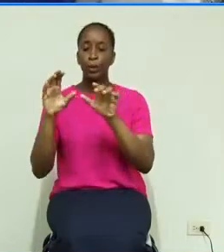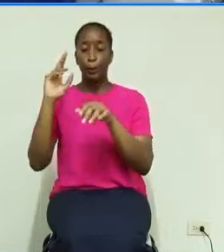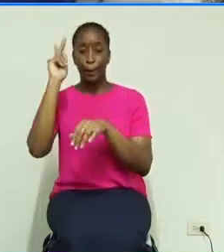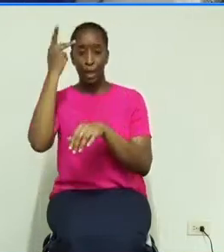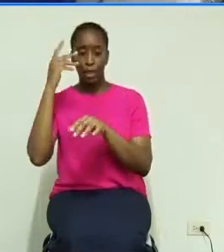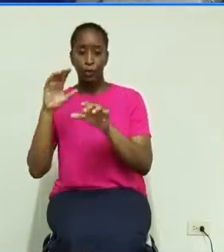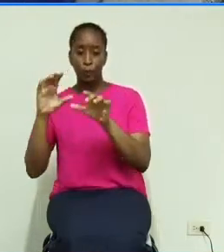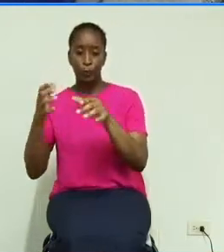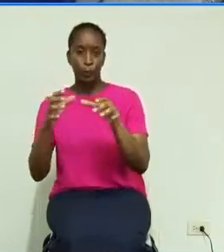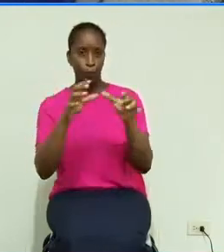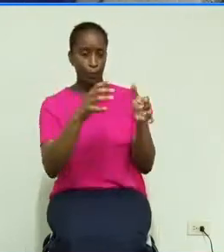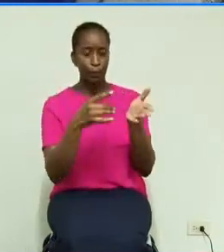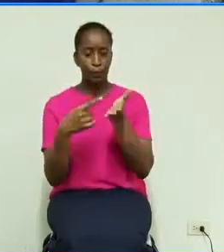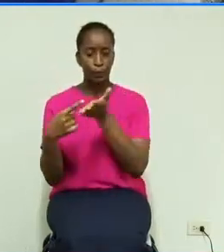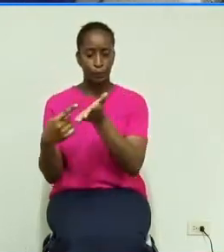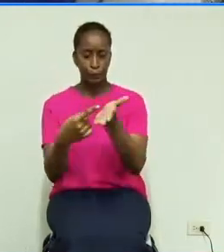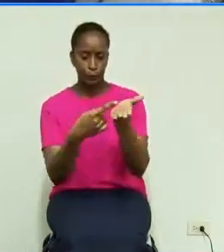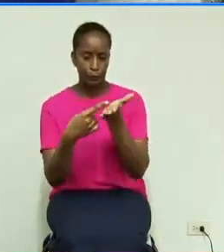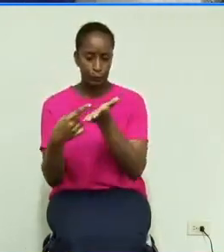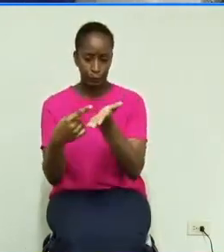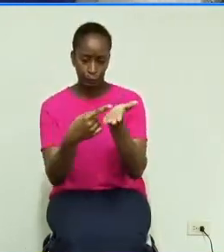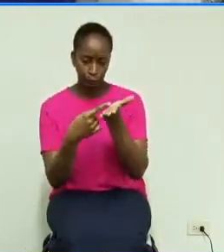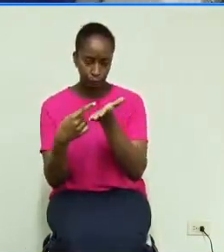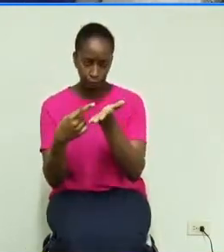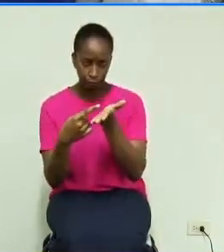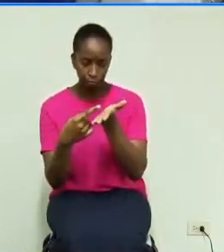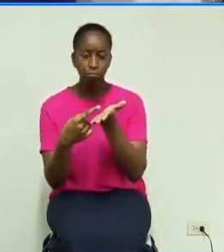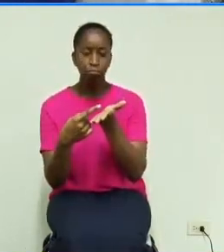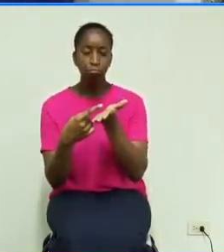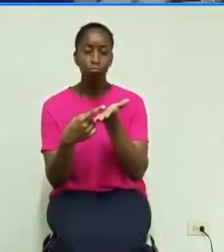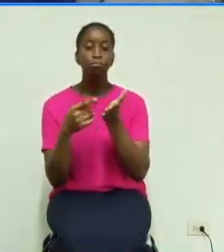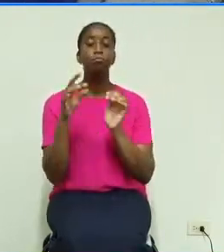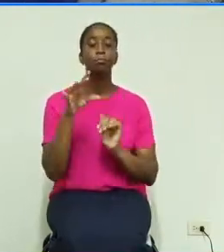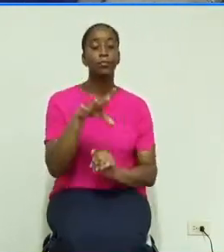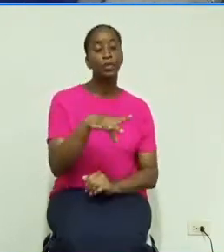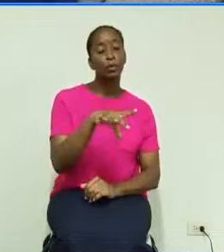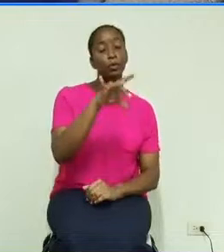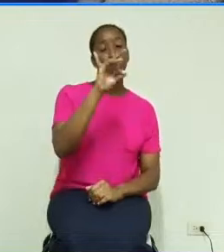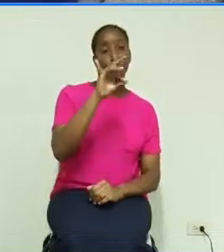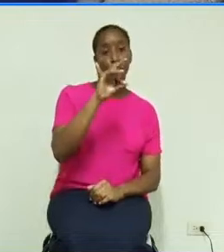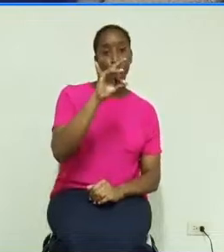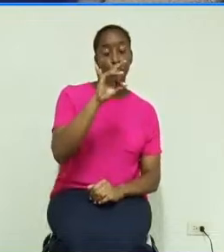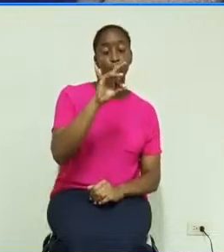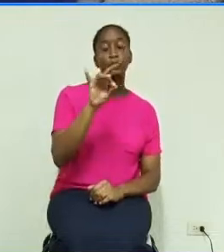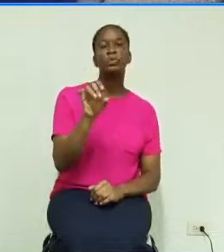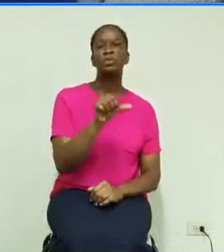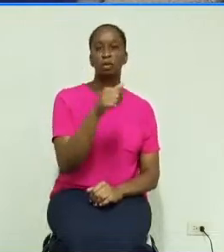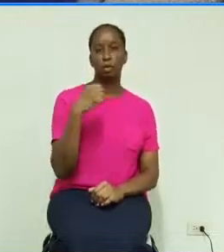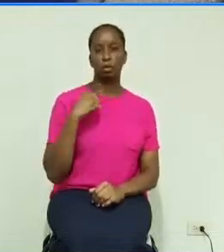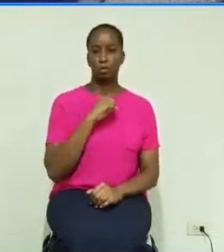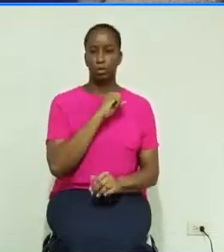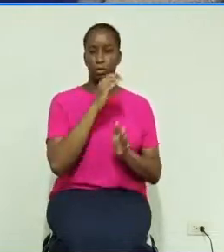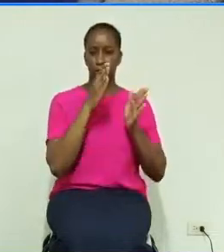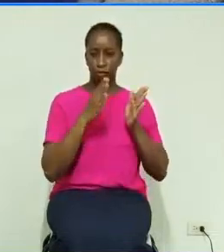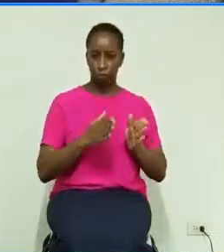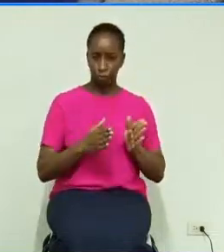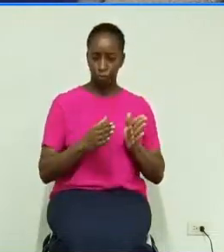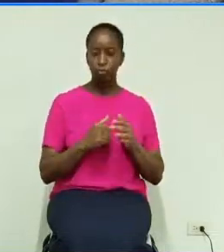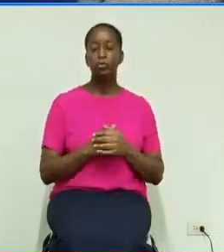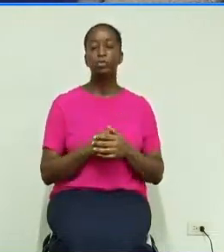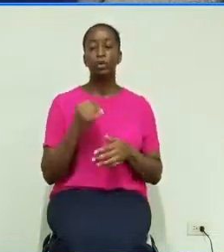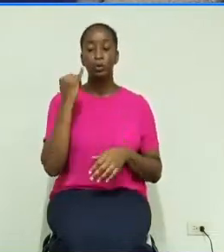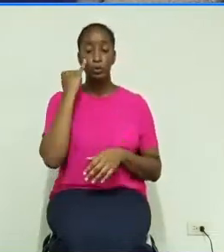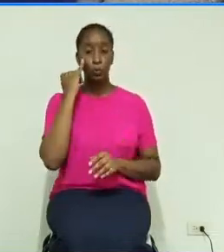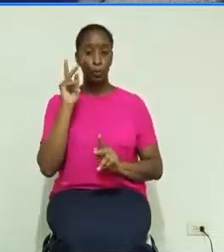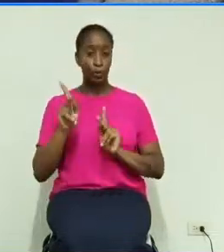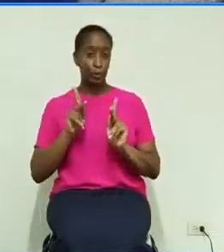I do not myself like the percentage to be as low as 10% because it may encourage a